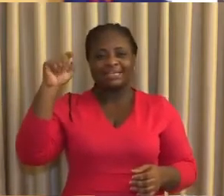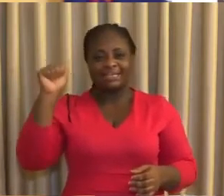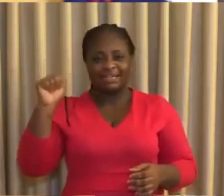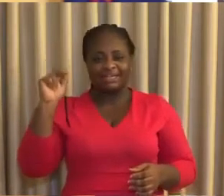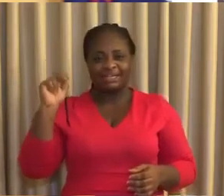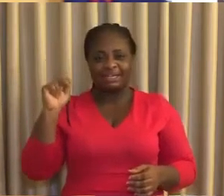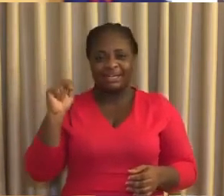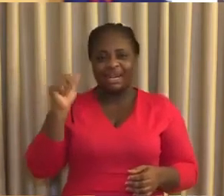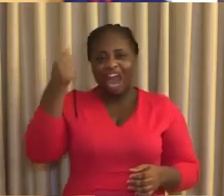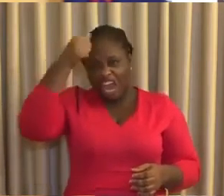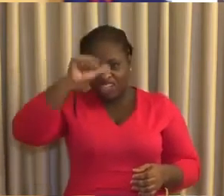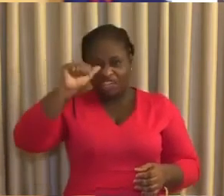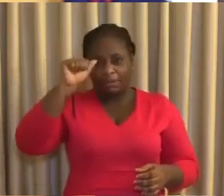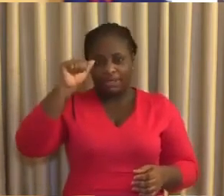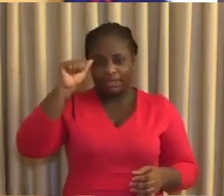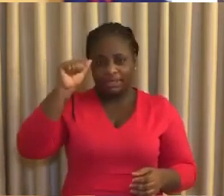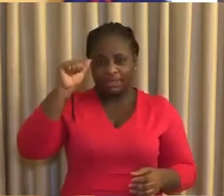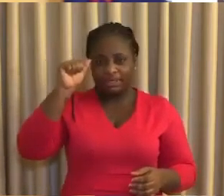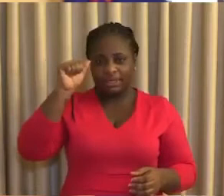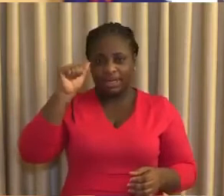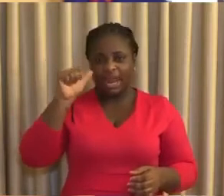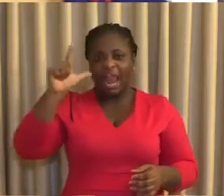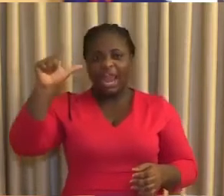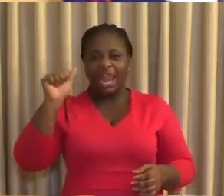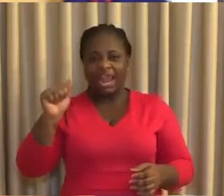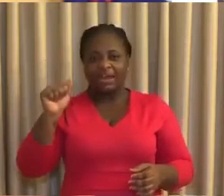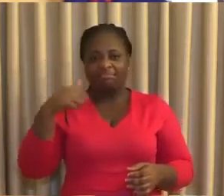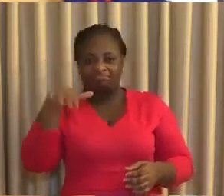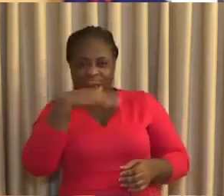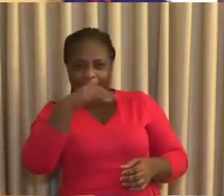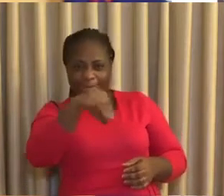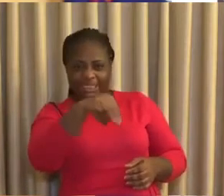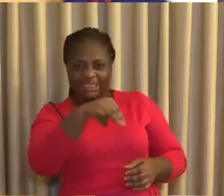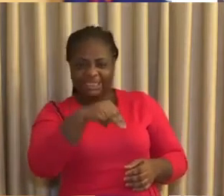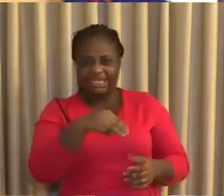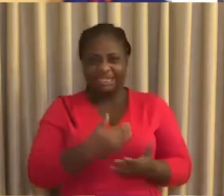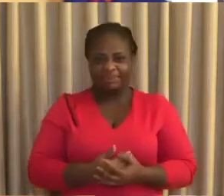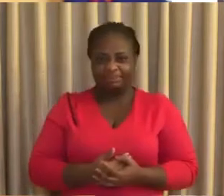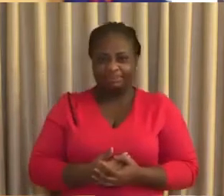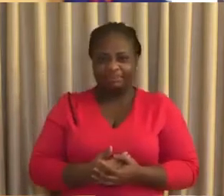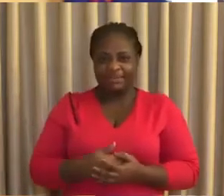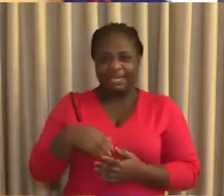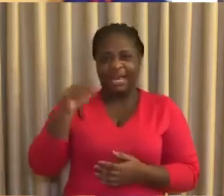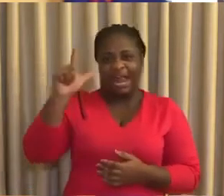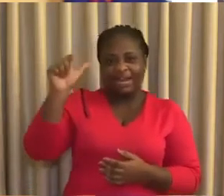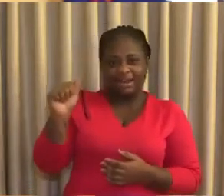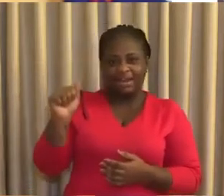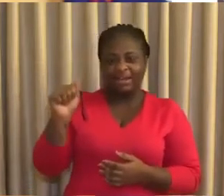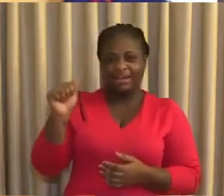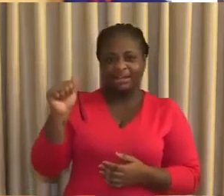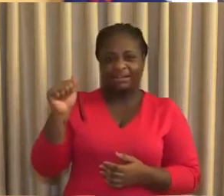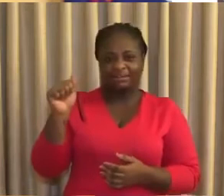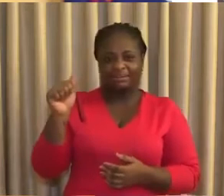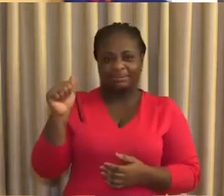Municipality, Lankwantanai Medina Municipality, Ladadikotokmo Municipality, Okakwe